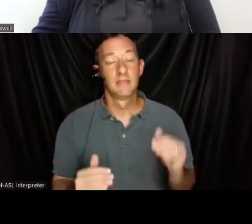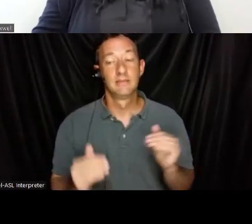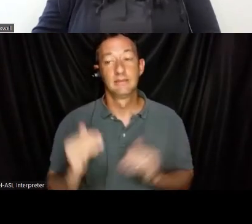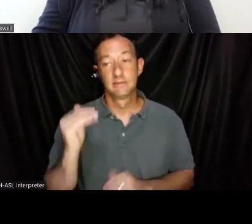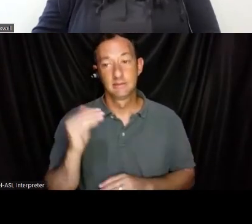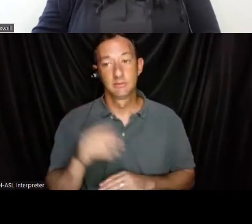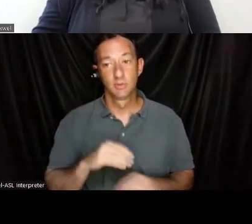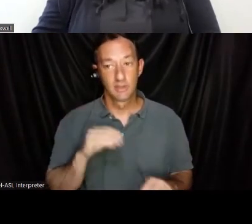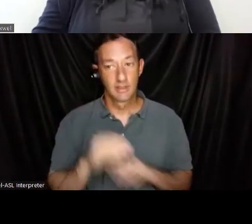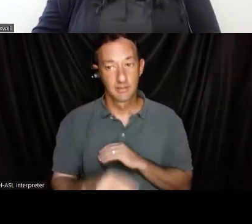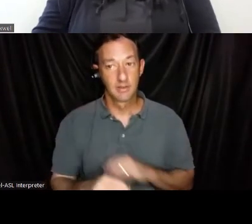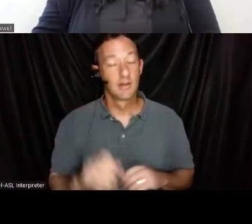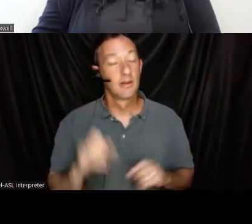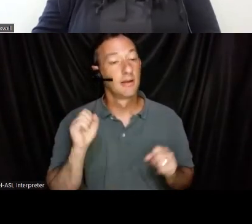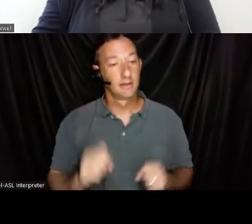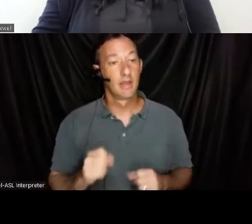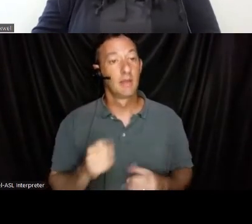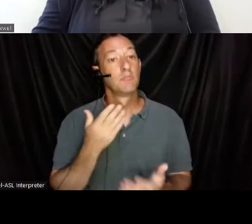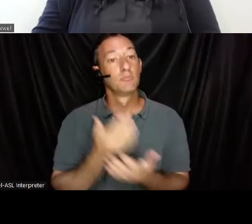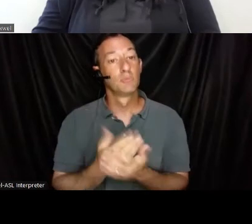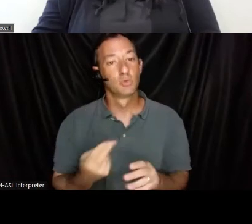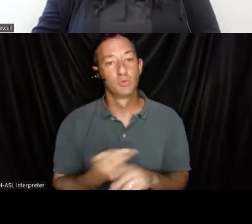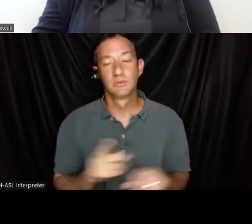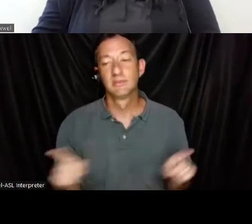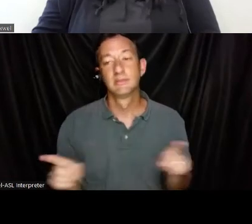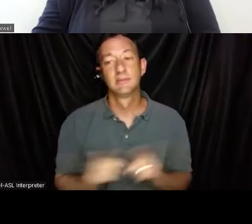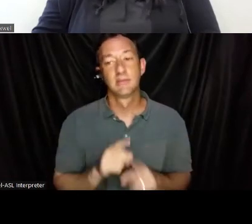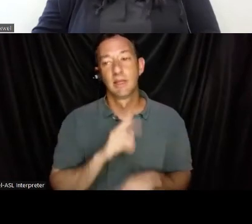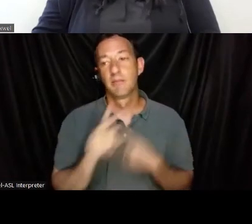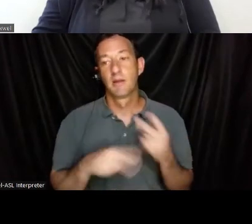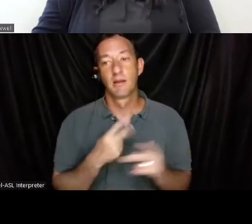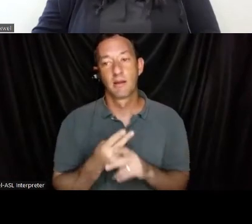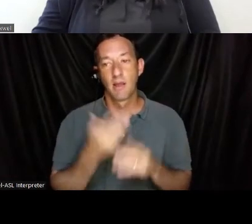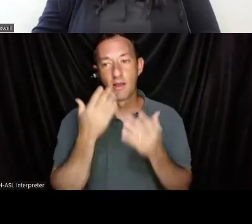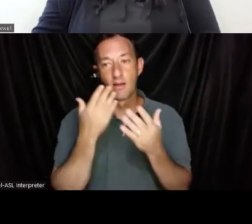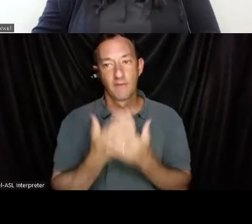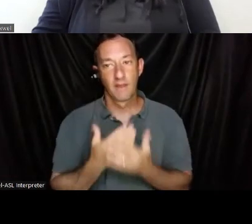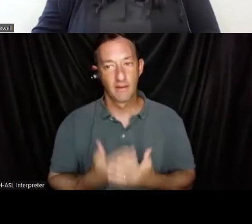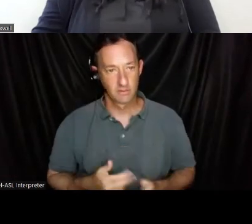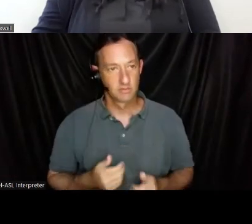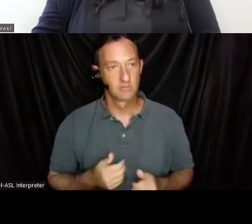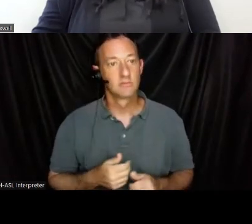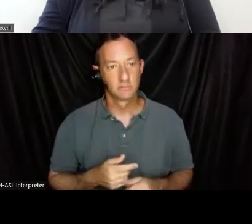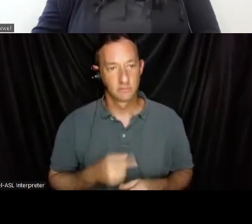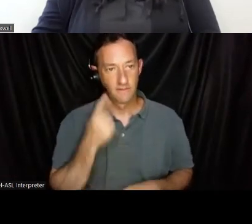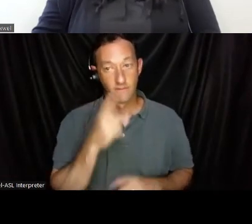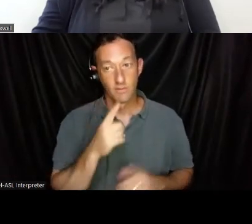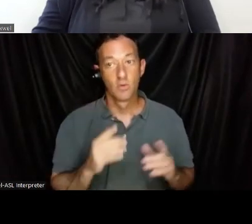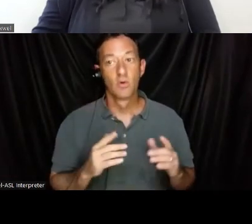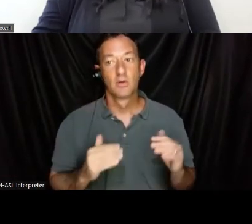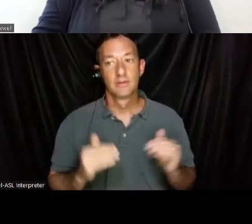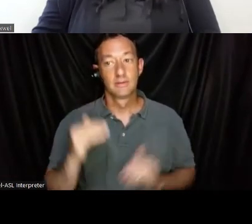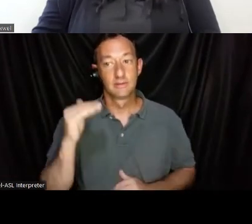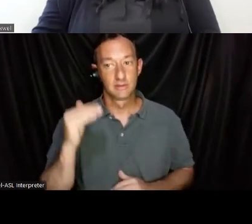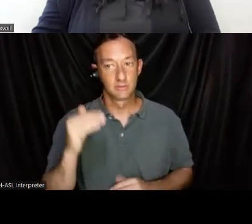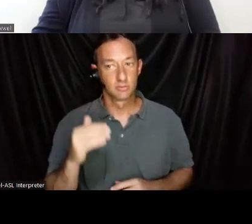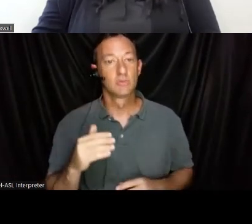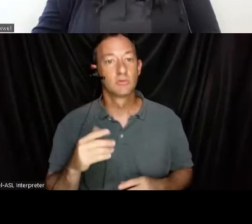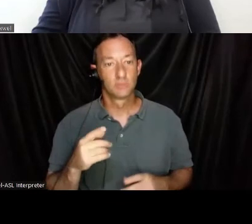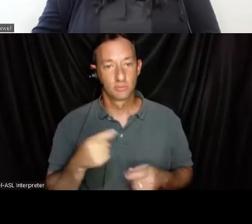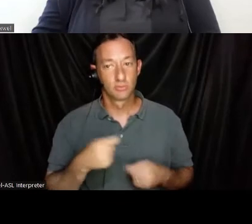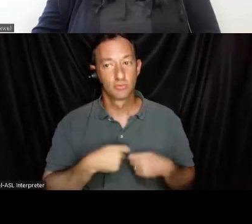be proven using the same types of evidence under a disparate treatment case. But